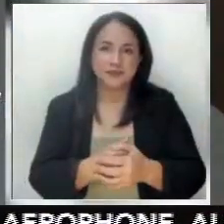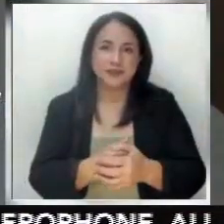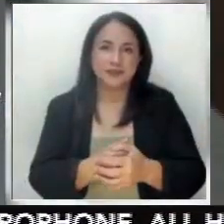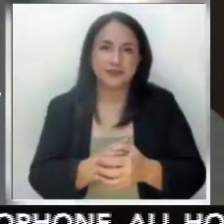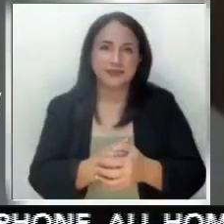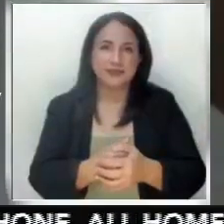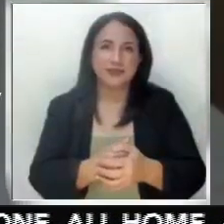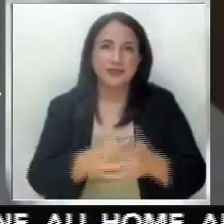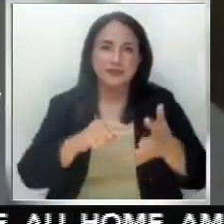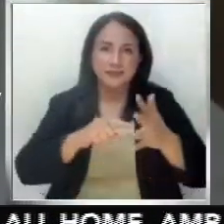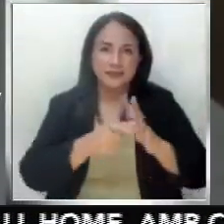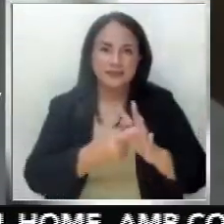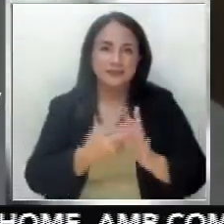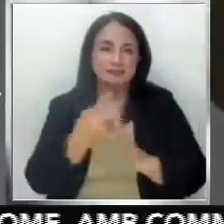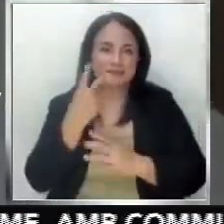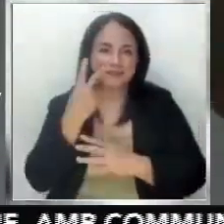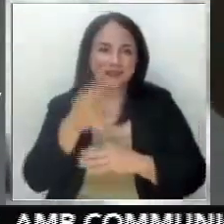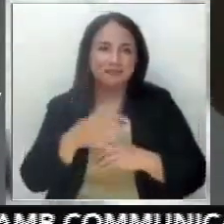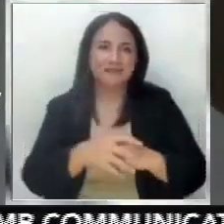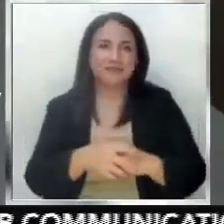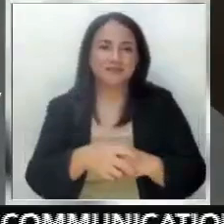Activate.